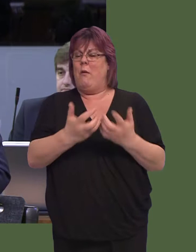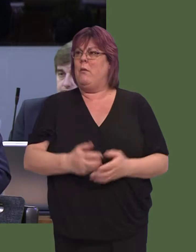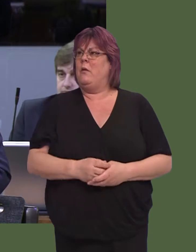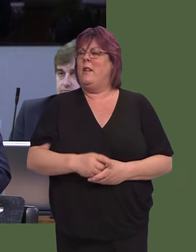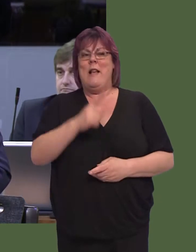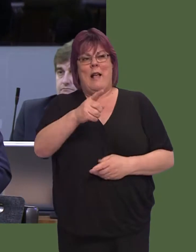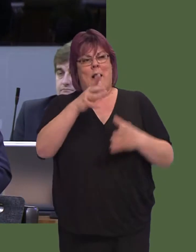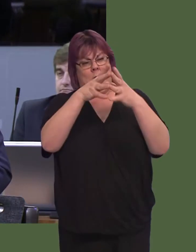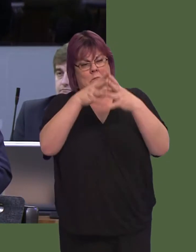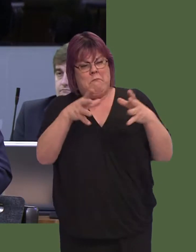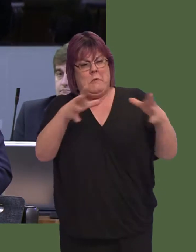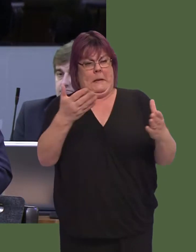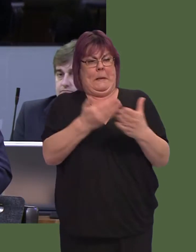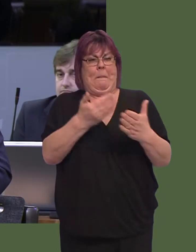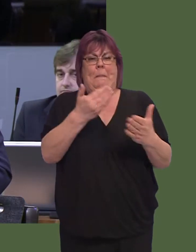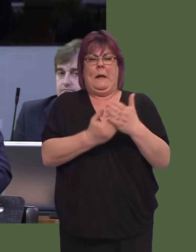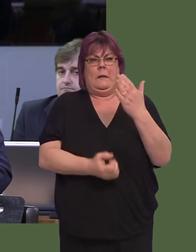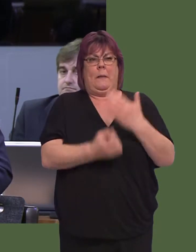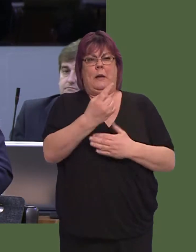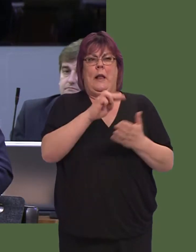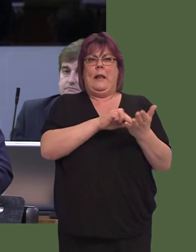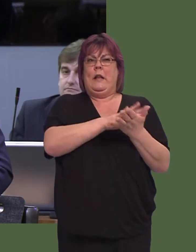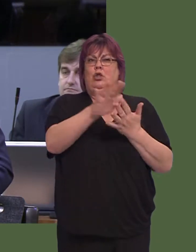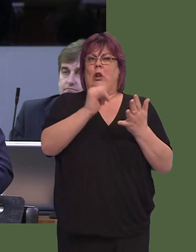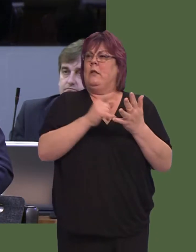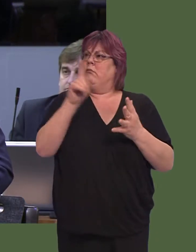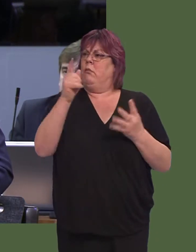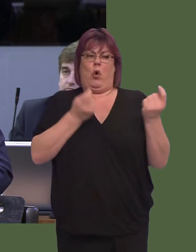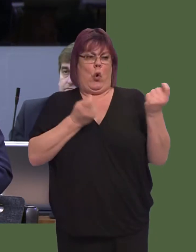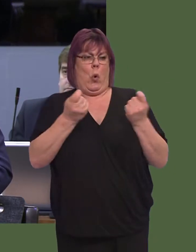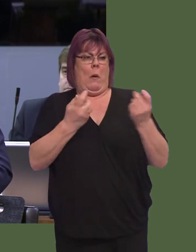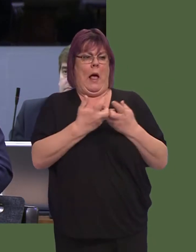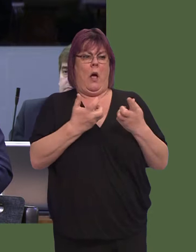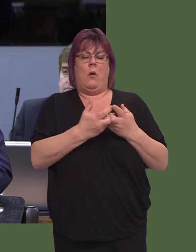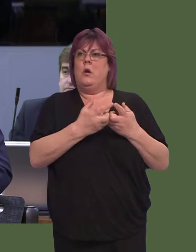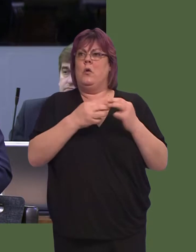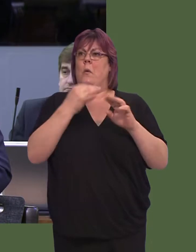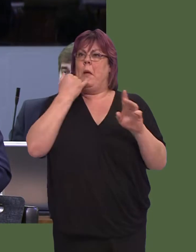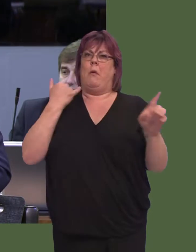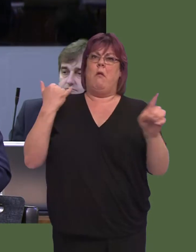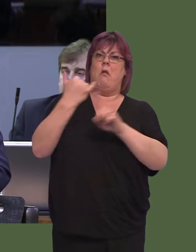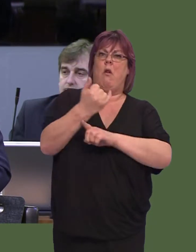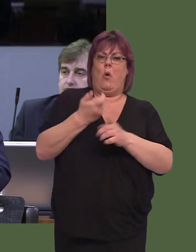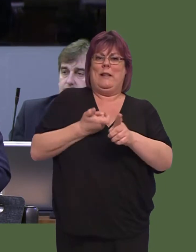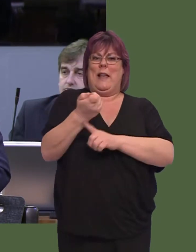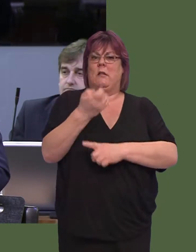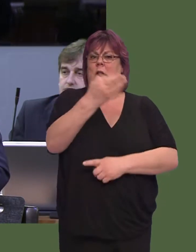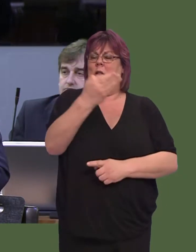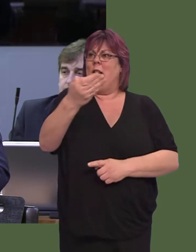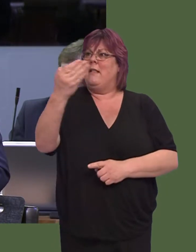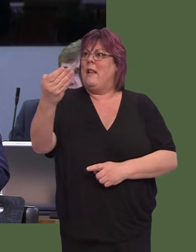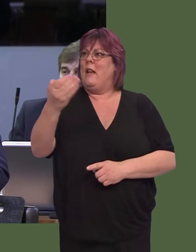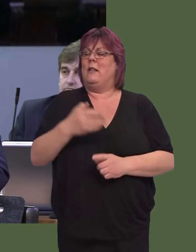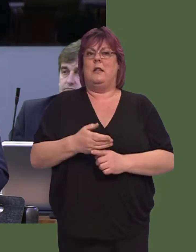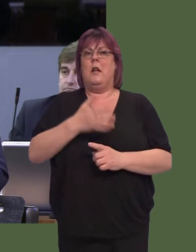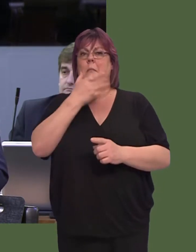the increased demand on the NHS so that ultimately the 999 service can respond